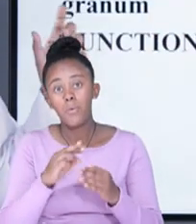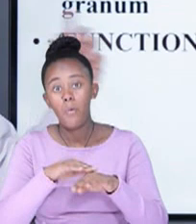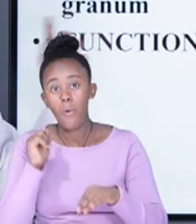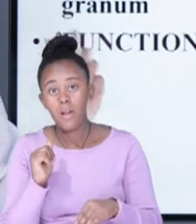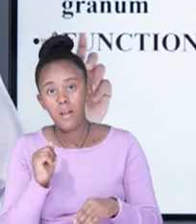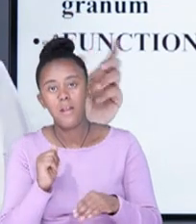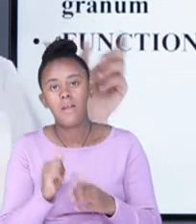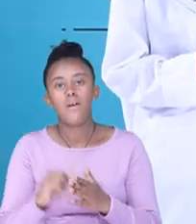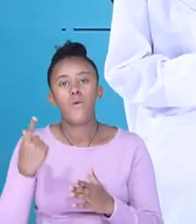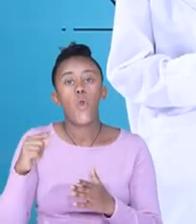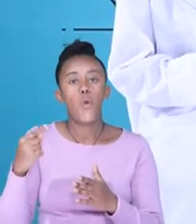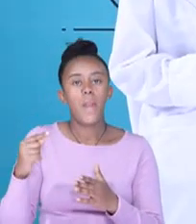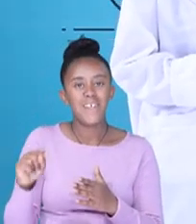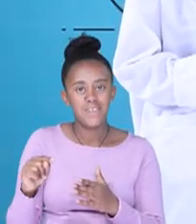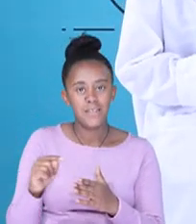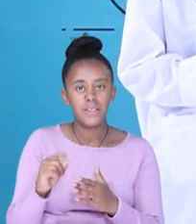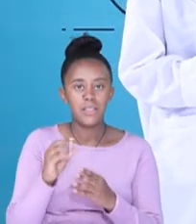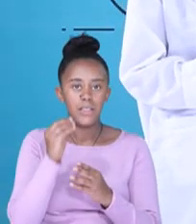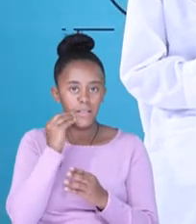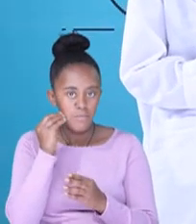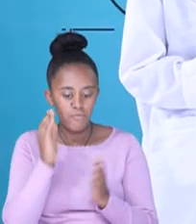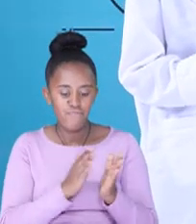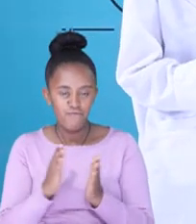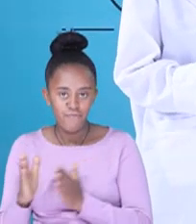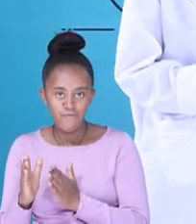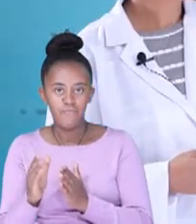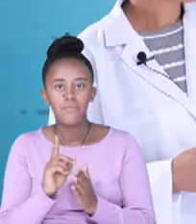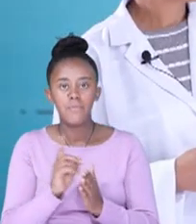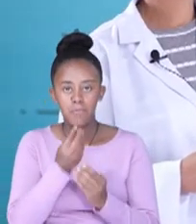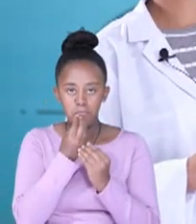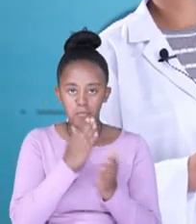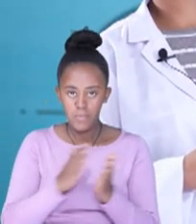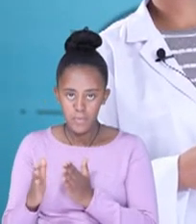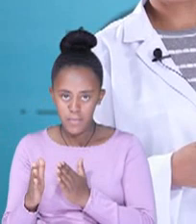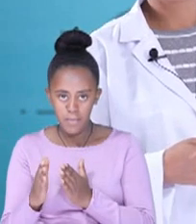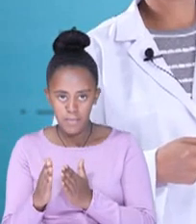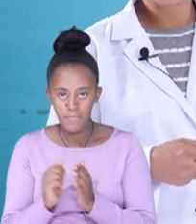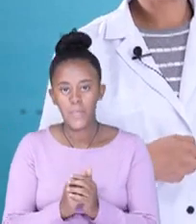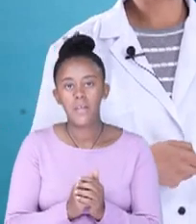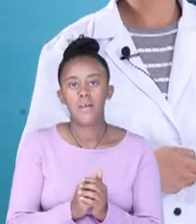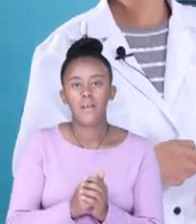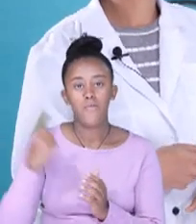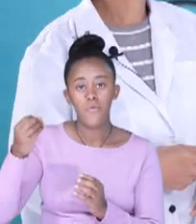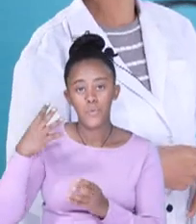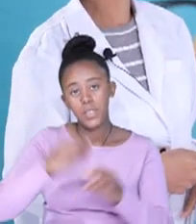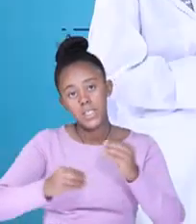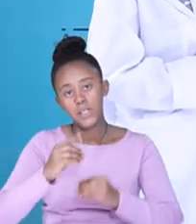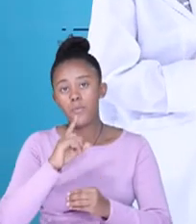call chloroplast the kitchen of the cell, because photosynthesis is one way